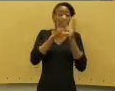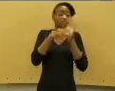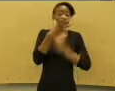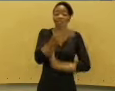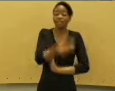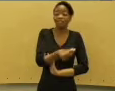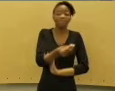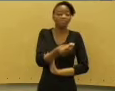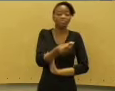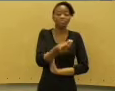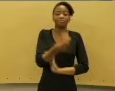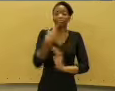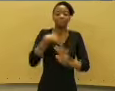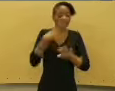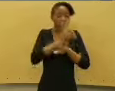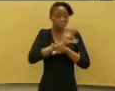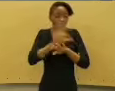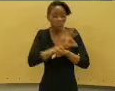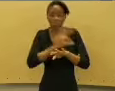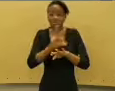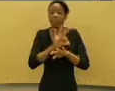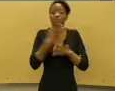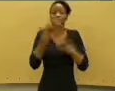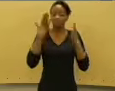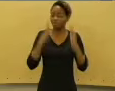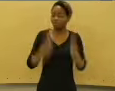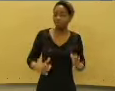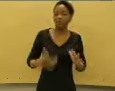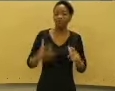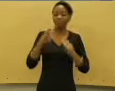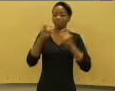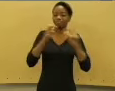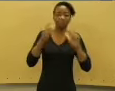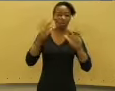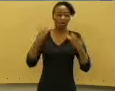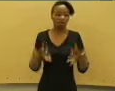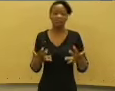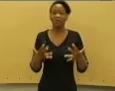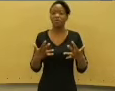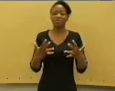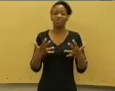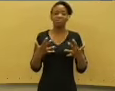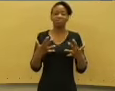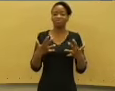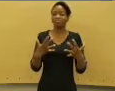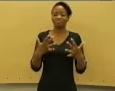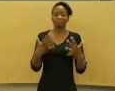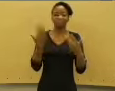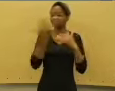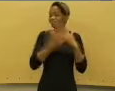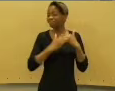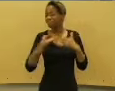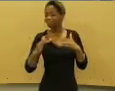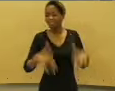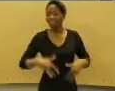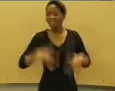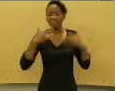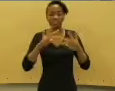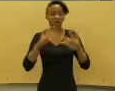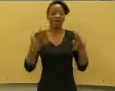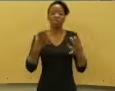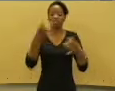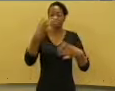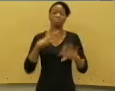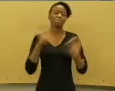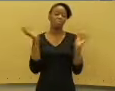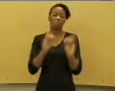preparation on how to exist in this body. You know, I was told on how to exist for men while